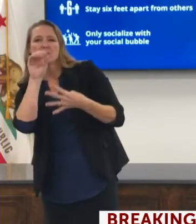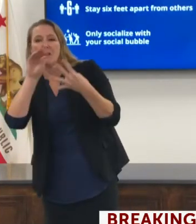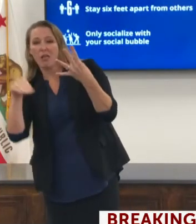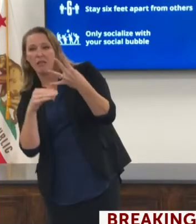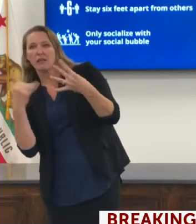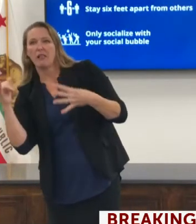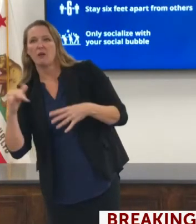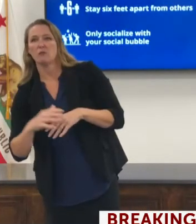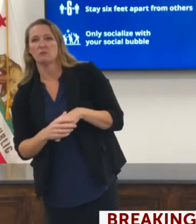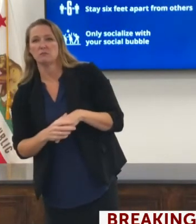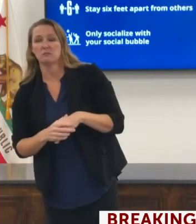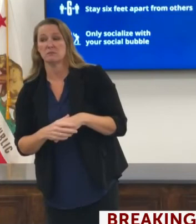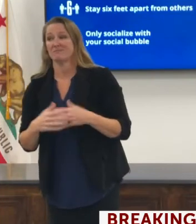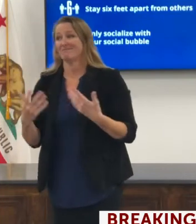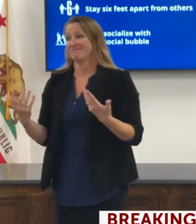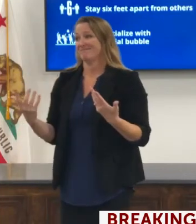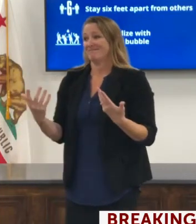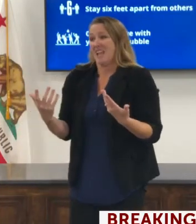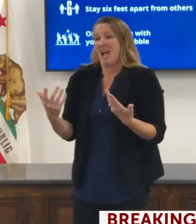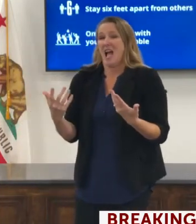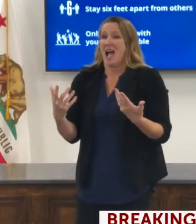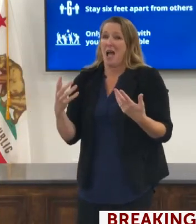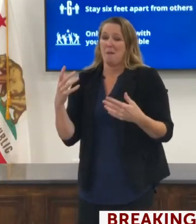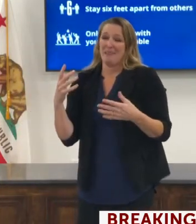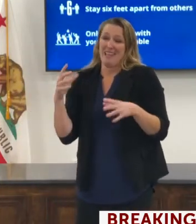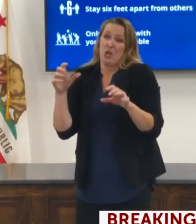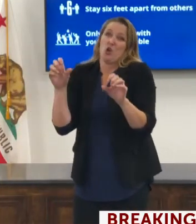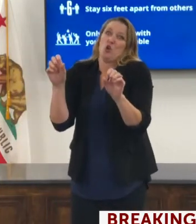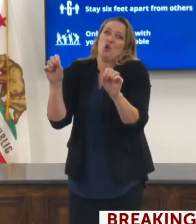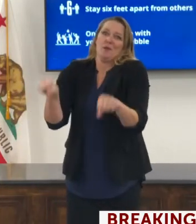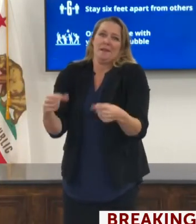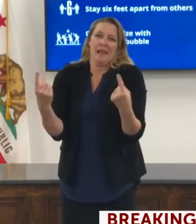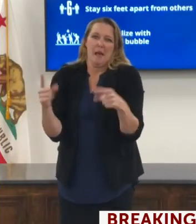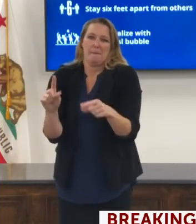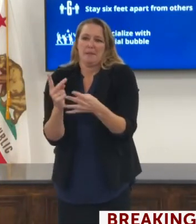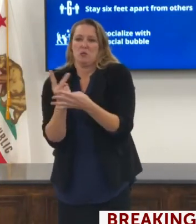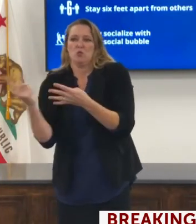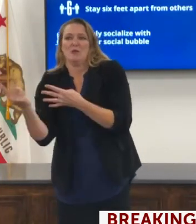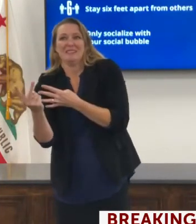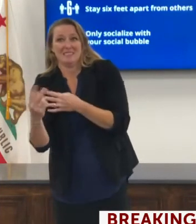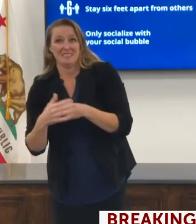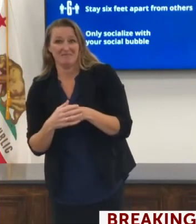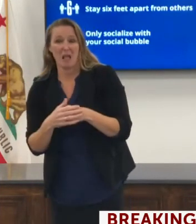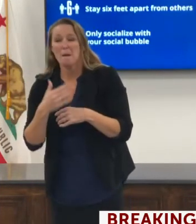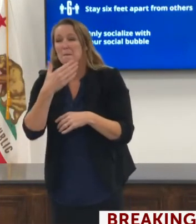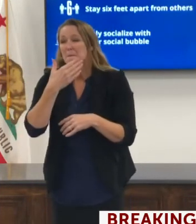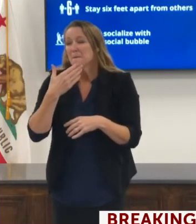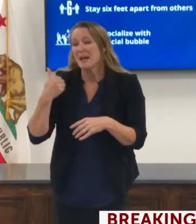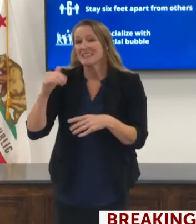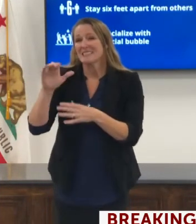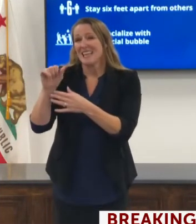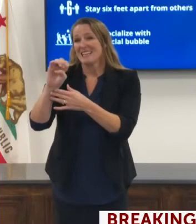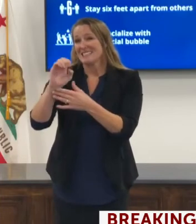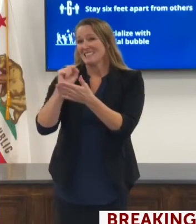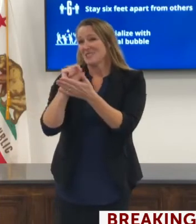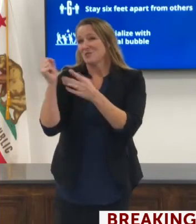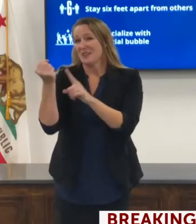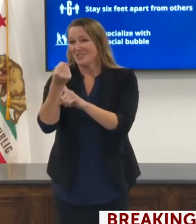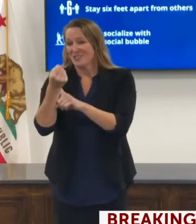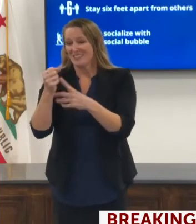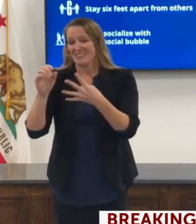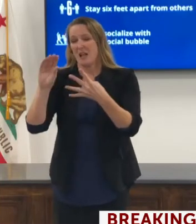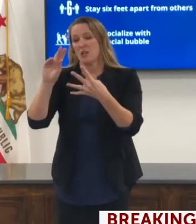In theory, it could be 2 weeks from now. In orange, and if everything went really well, best case scenario could be 3 weeks after